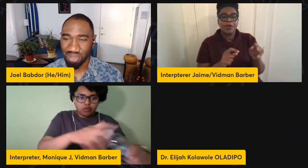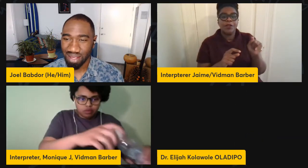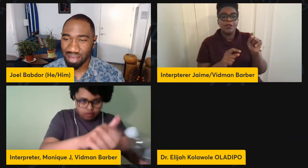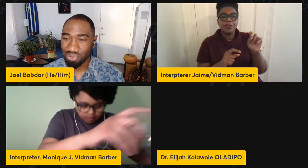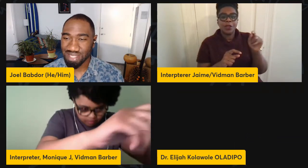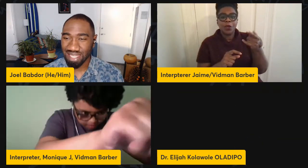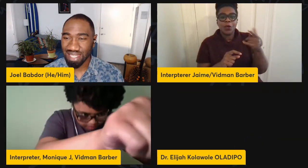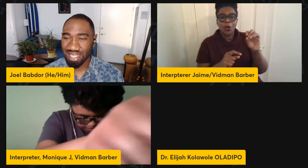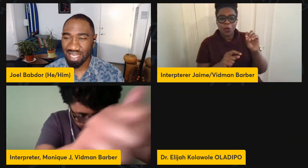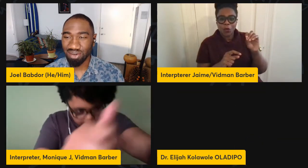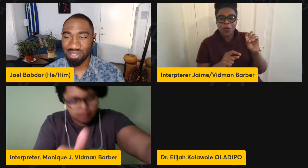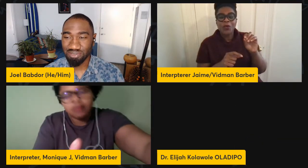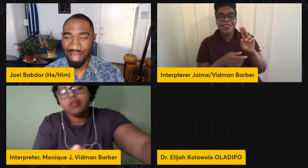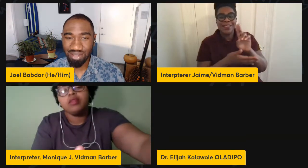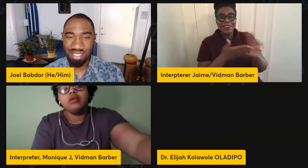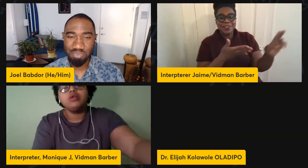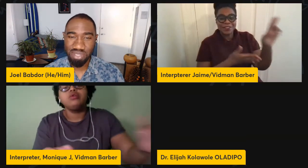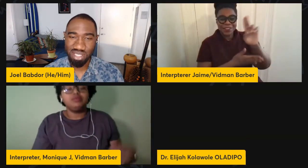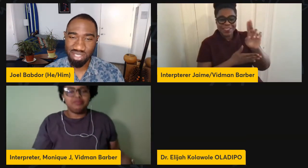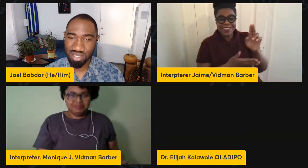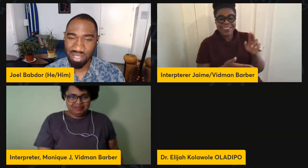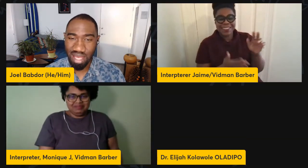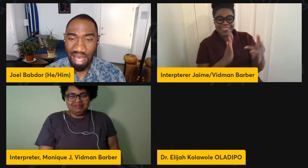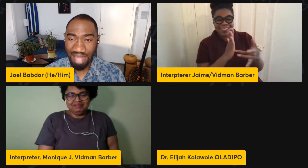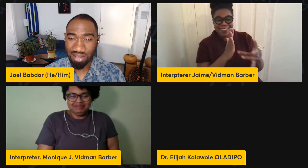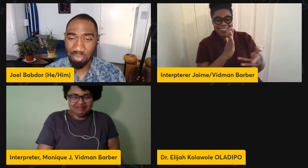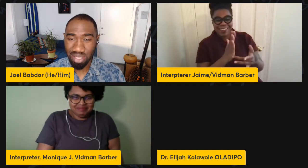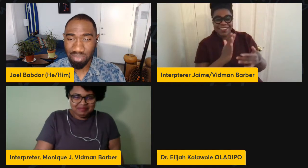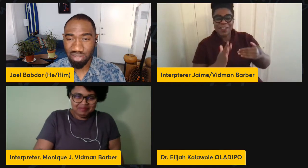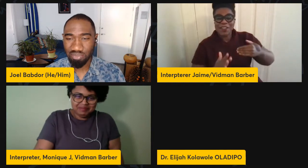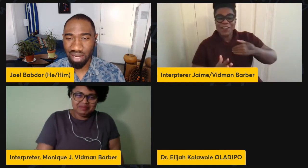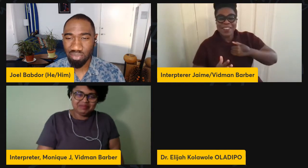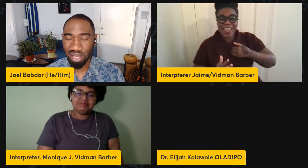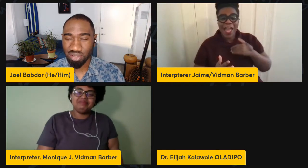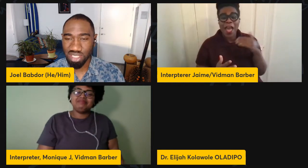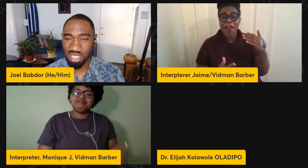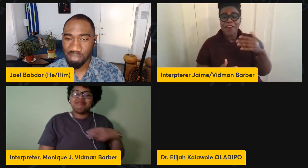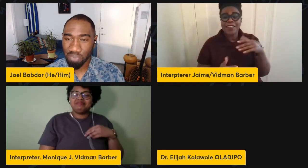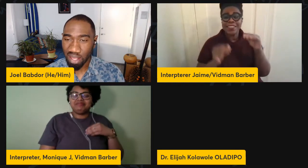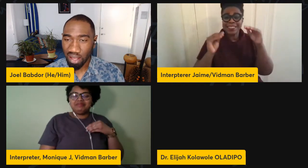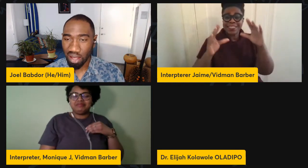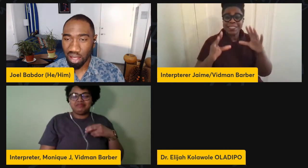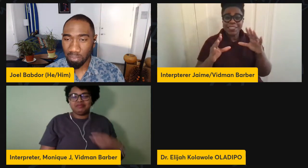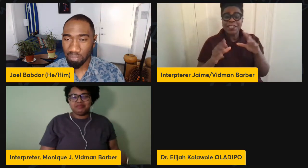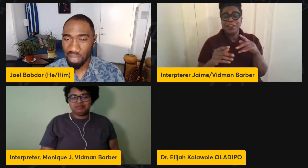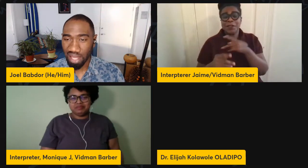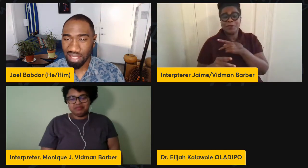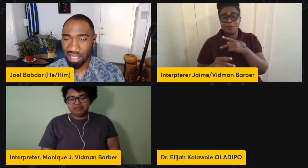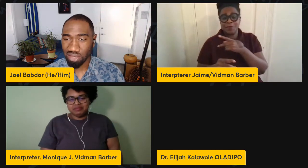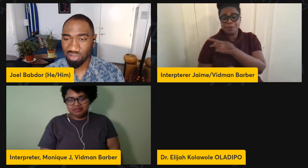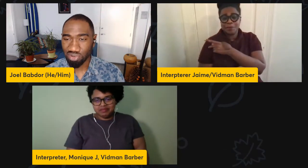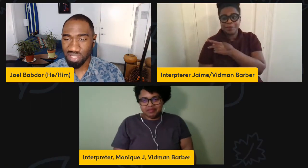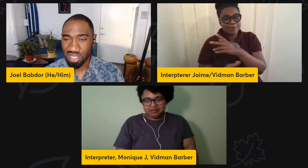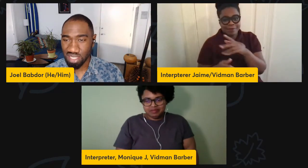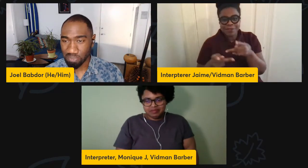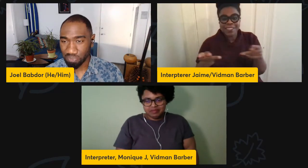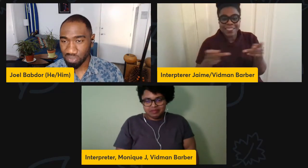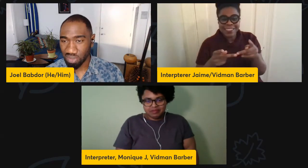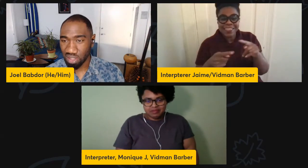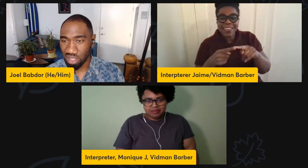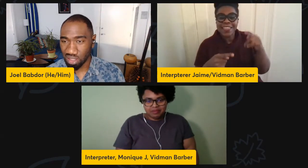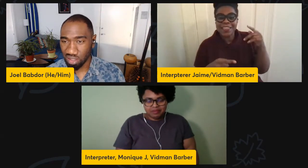Technology. Presently, he holds a faculty position at the Department of Microbiology at Ekele